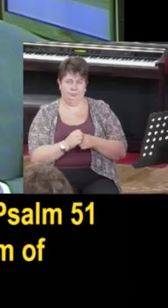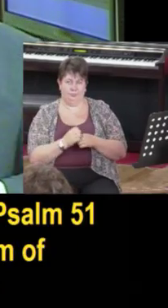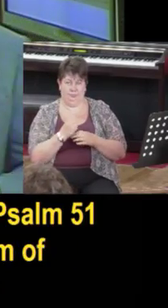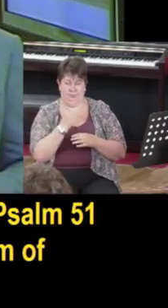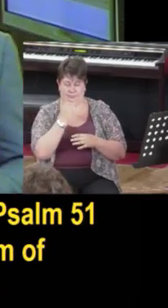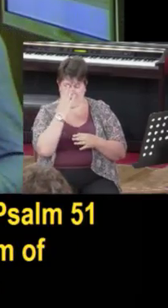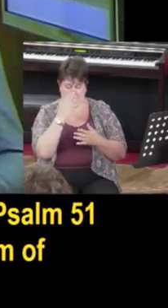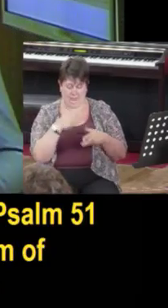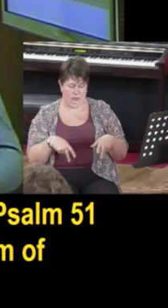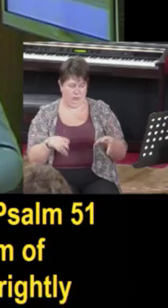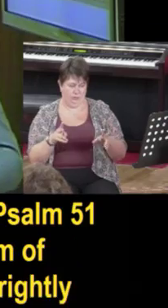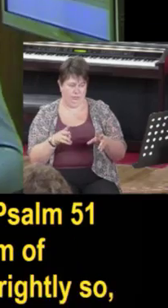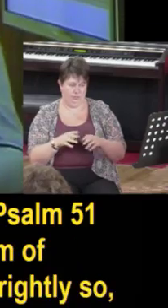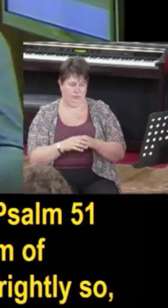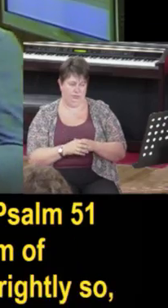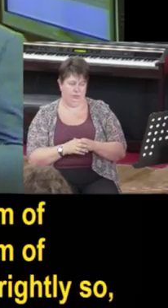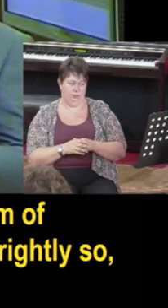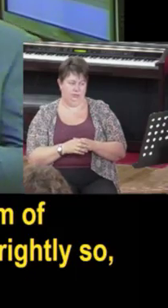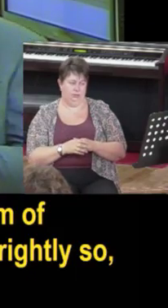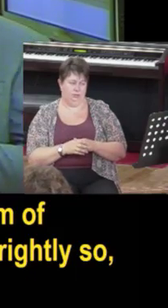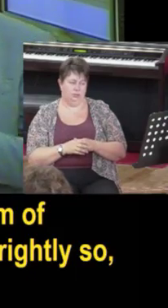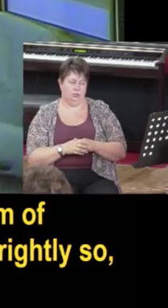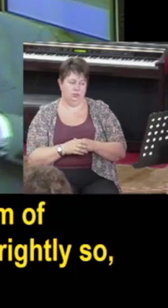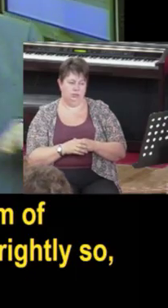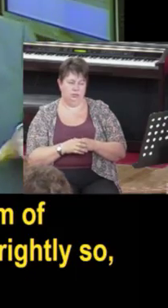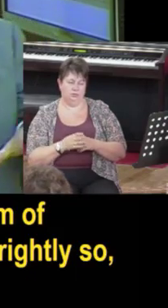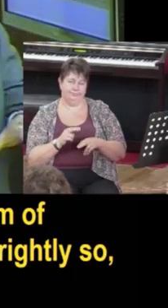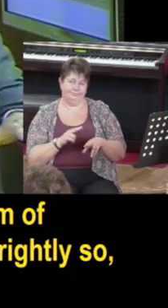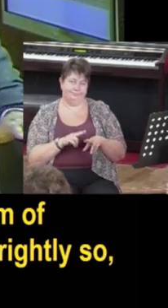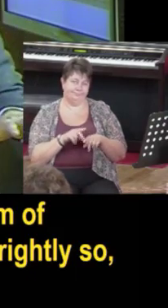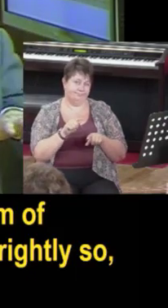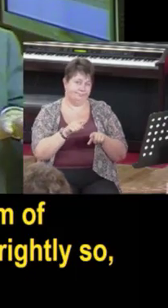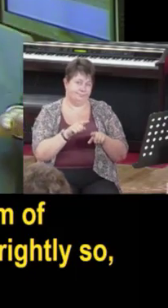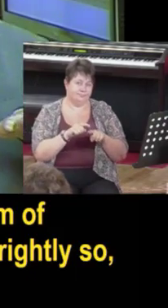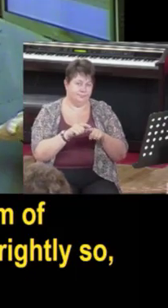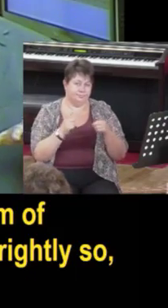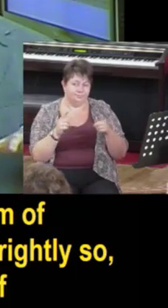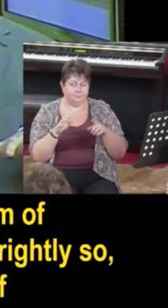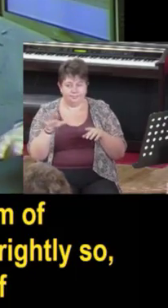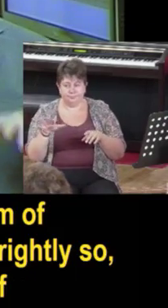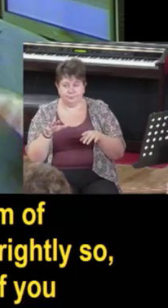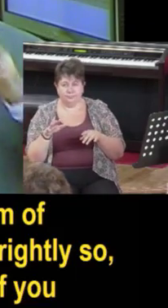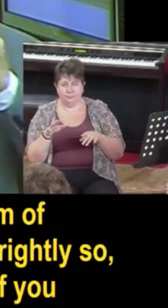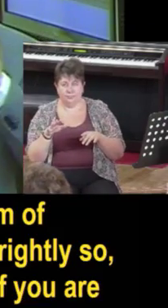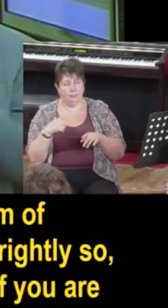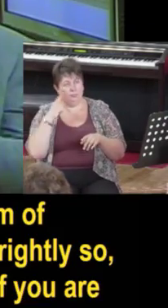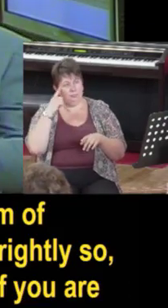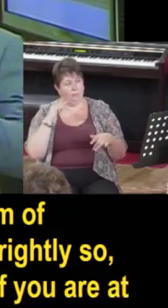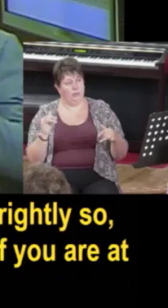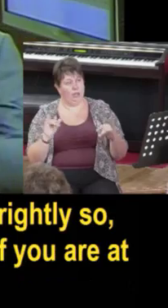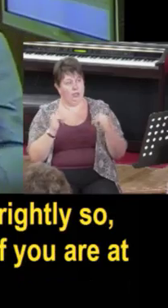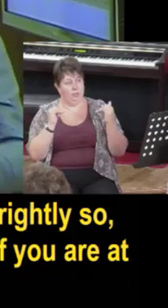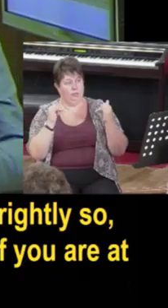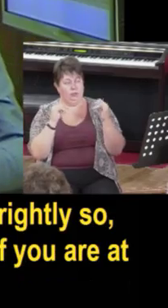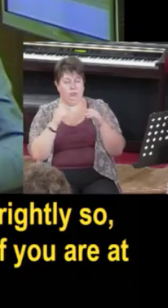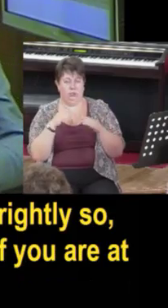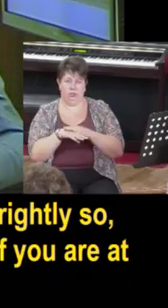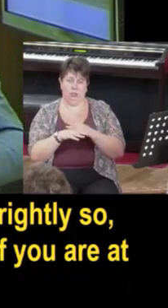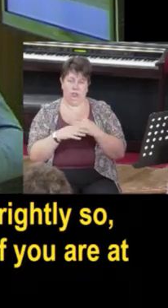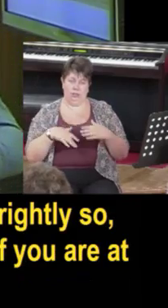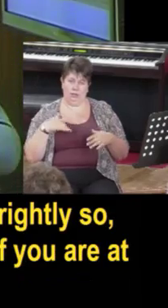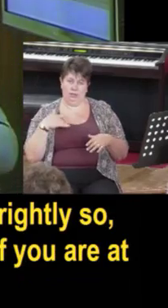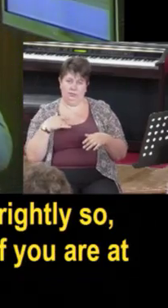way. If you are not at that place in your life, if you're at a place of celebration where you're thankful for the goodness of